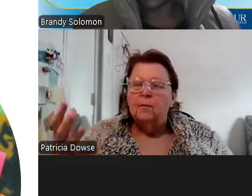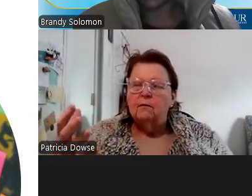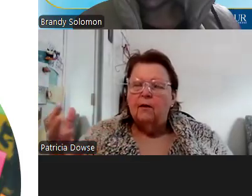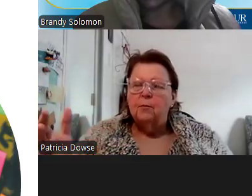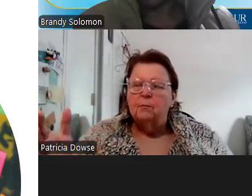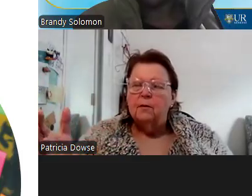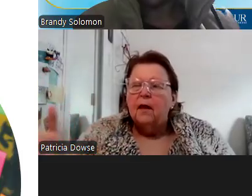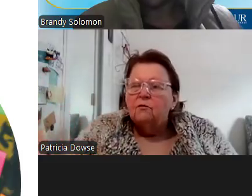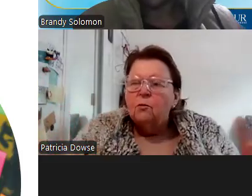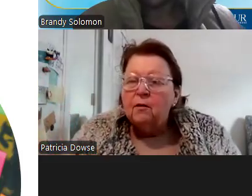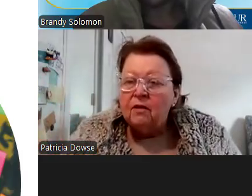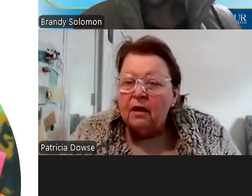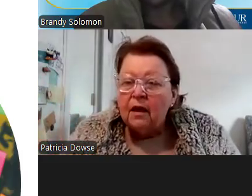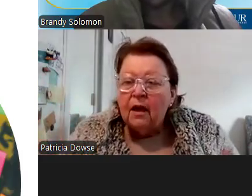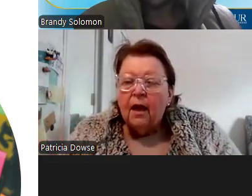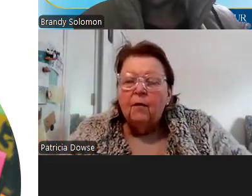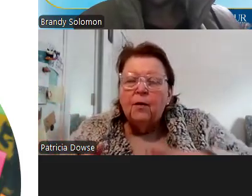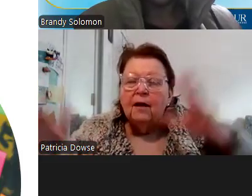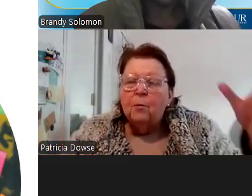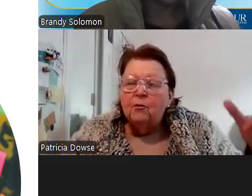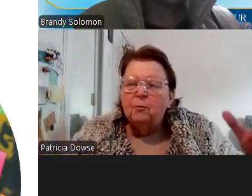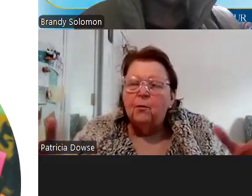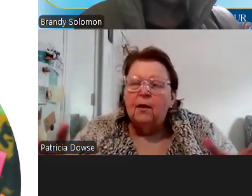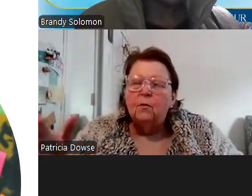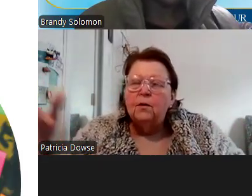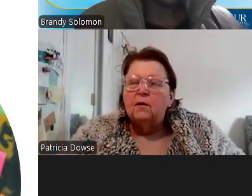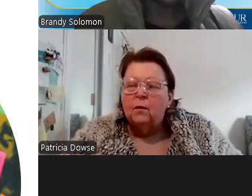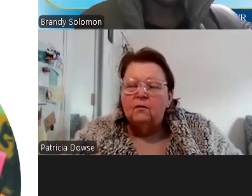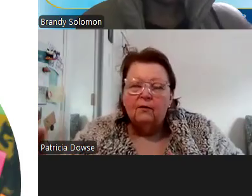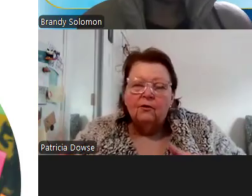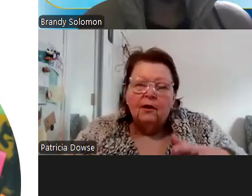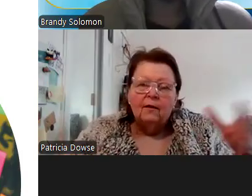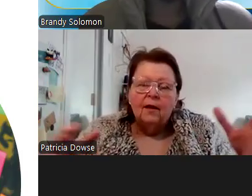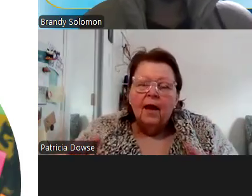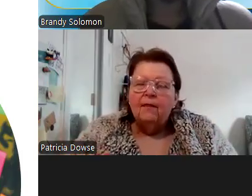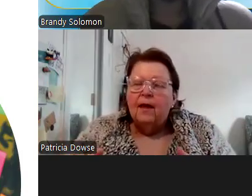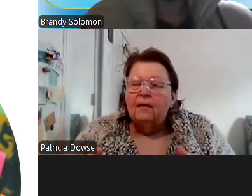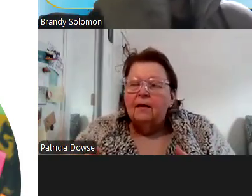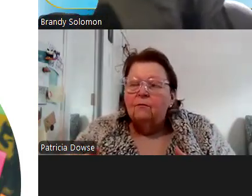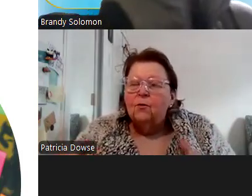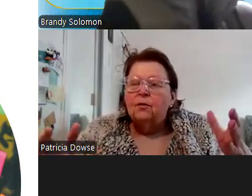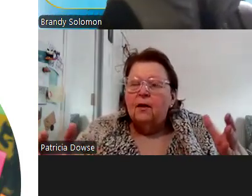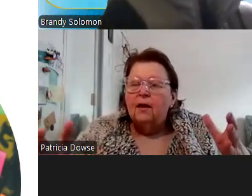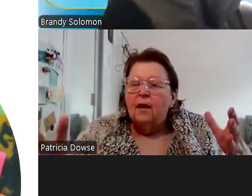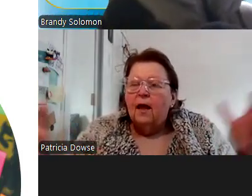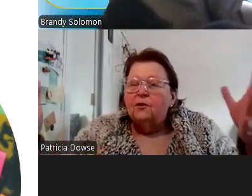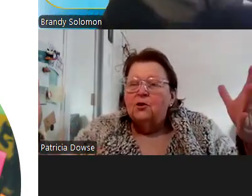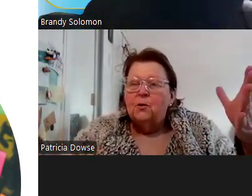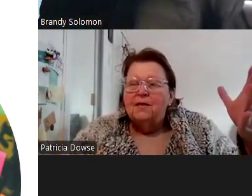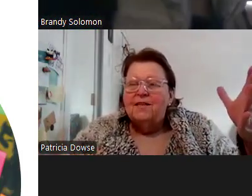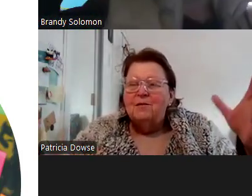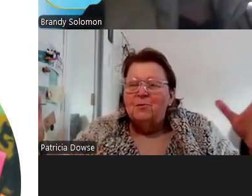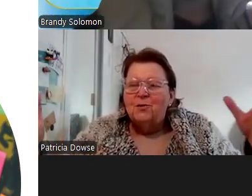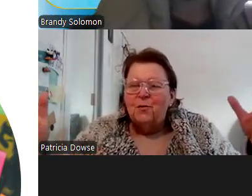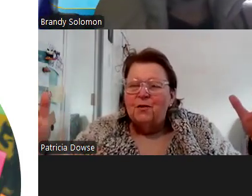to try to make this happen, but they got too busy and we had to postpone it. And we did one session, and then Ruth and Alex